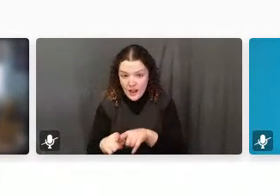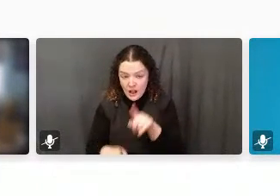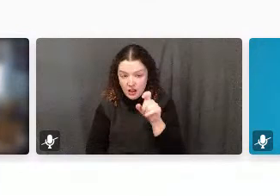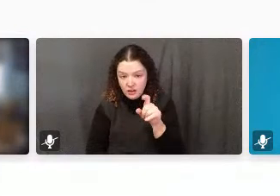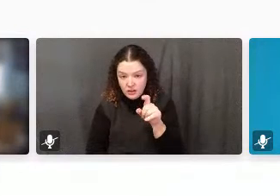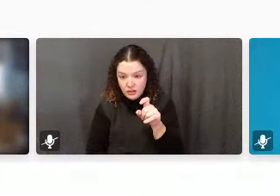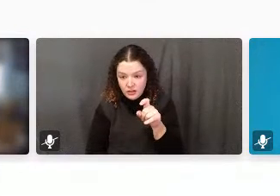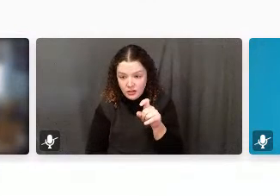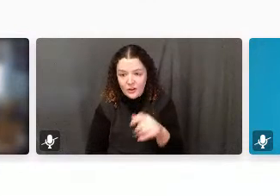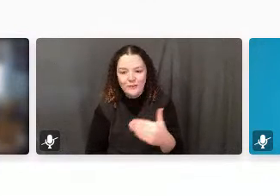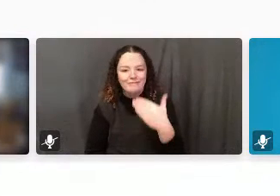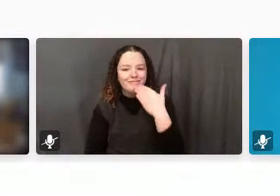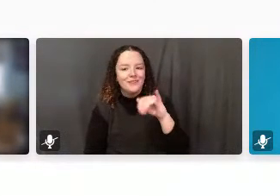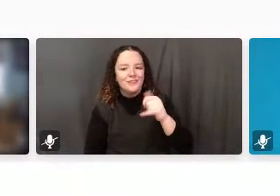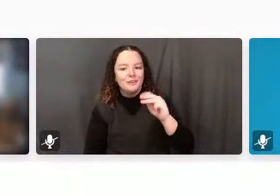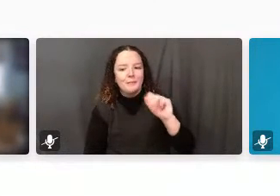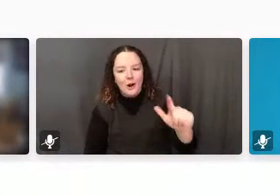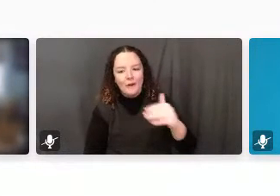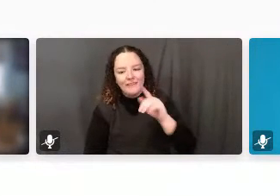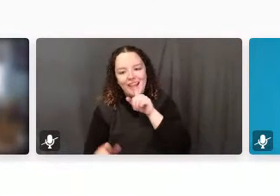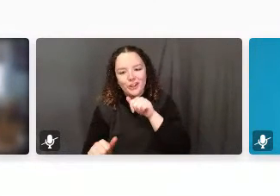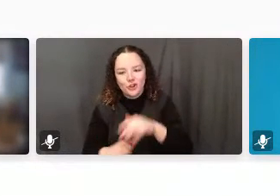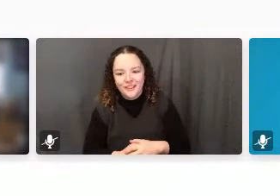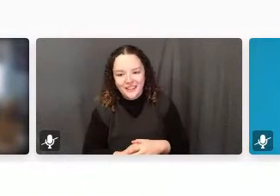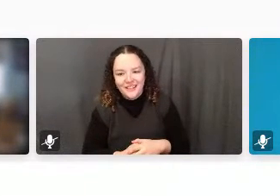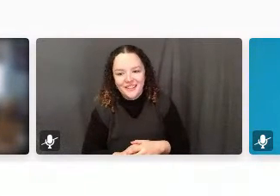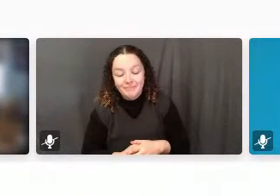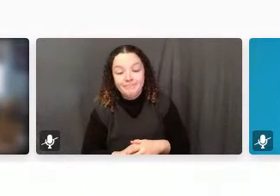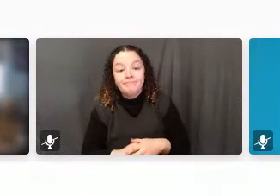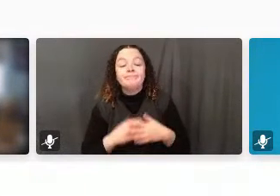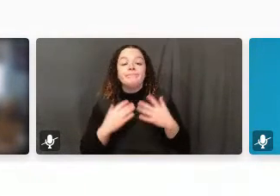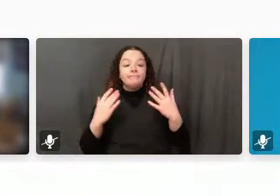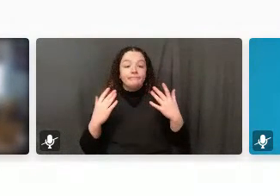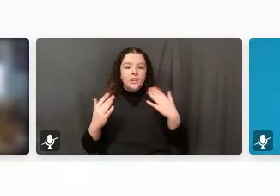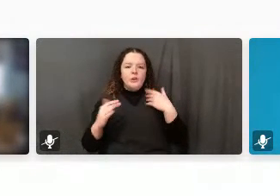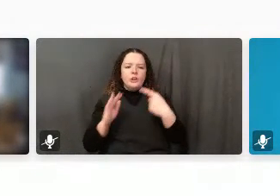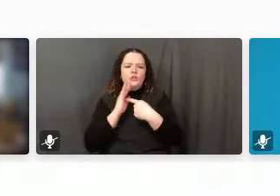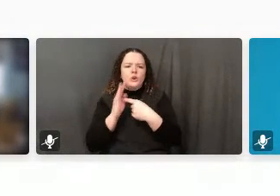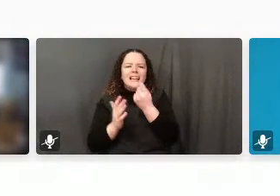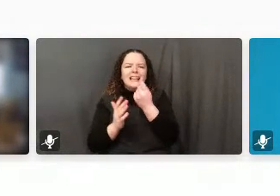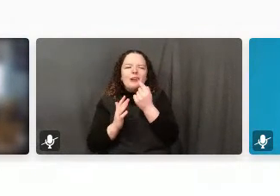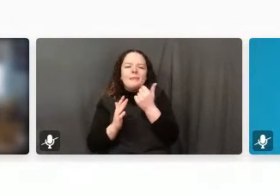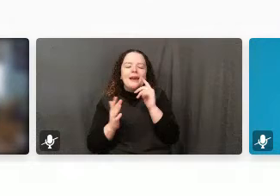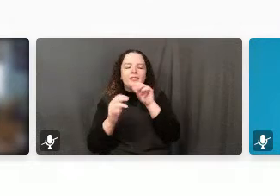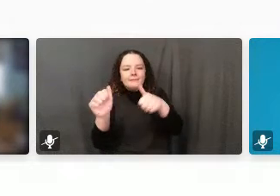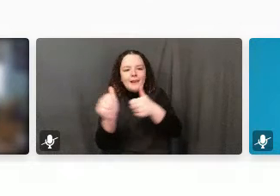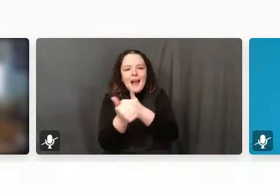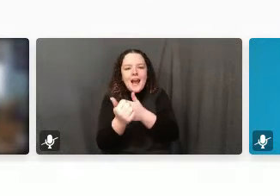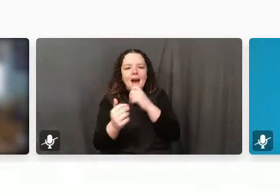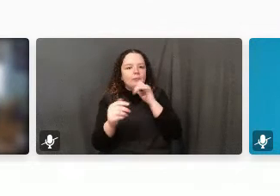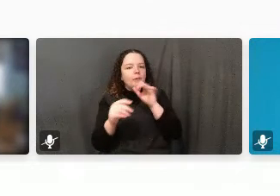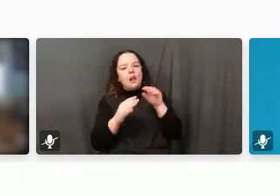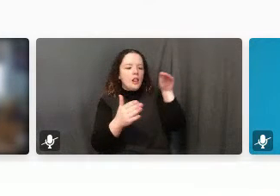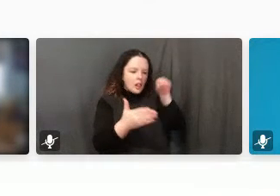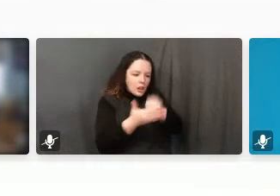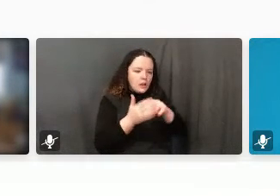Okay, thank you, Jamal, for the answer there. So what I wanted to do is just show you a little bit of the back end. I'm not going to go in and build a newsletter for